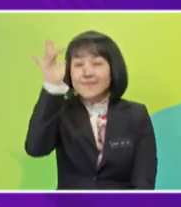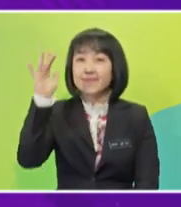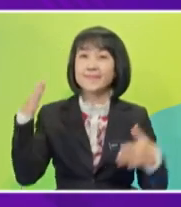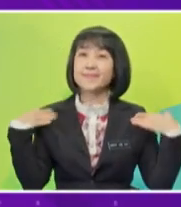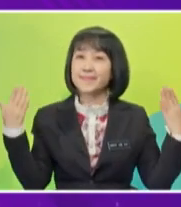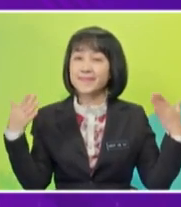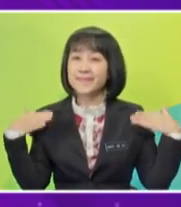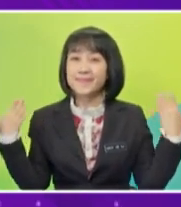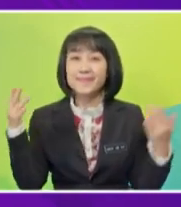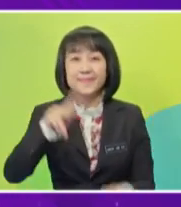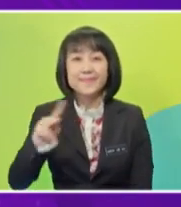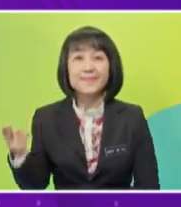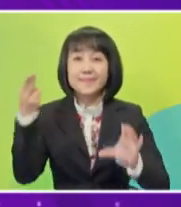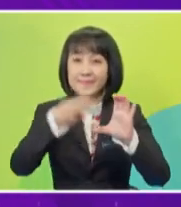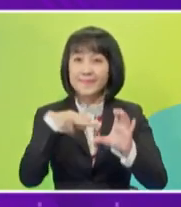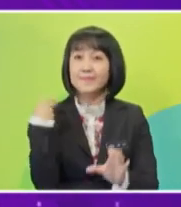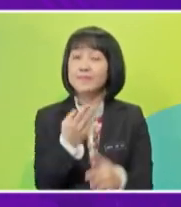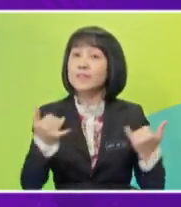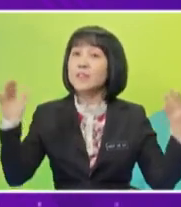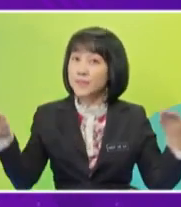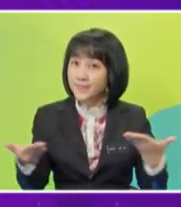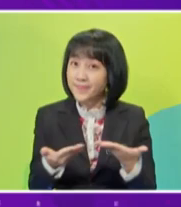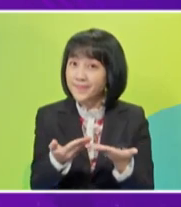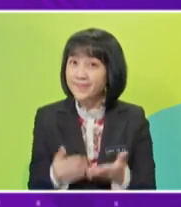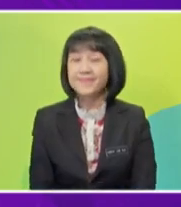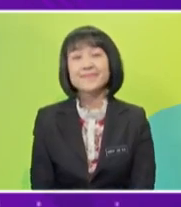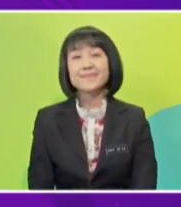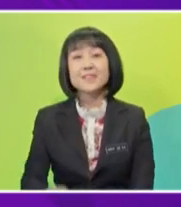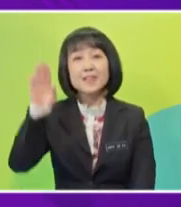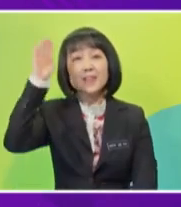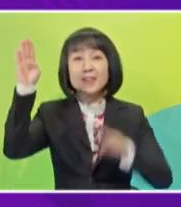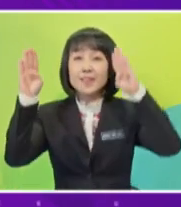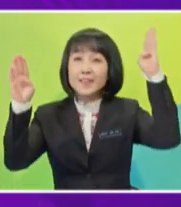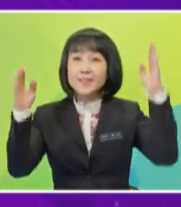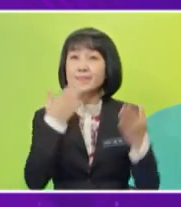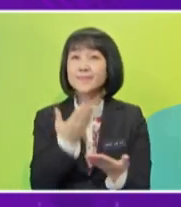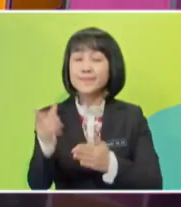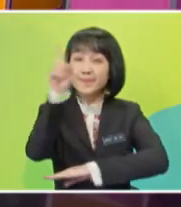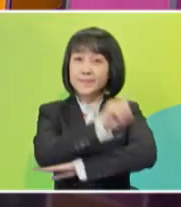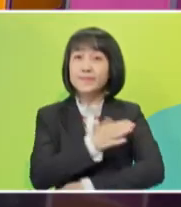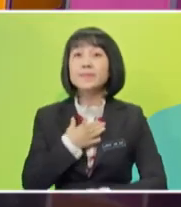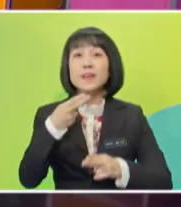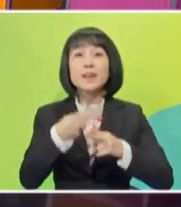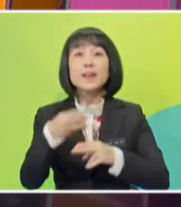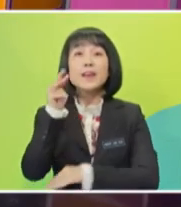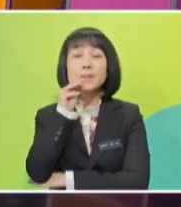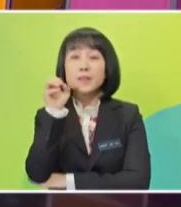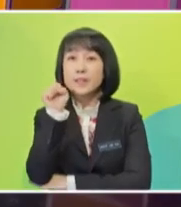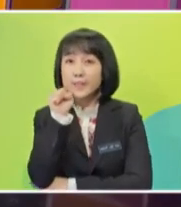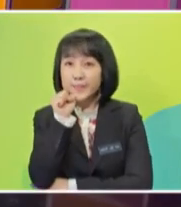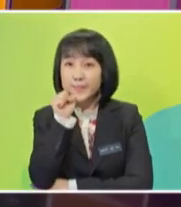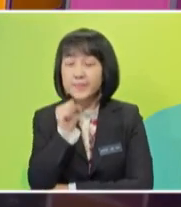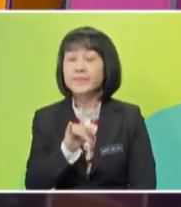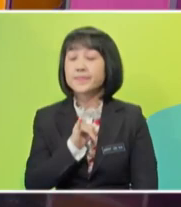that will be joining us today. Could you kindly introduce them to us? Hi everyone, good day. My name is Miss Sylvia and I am an English teacher